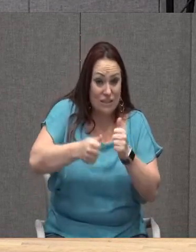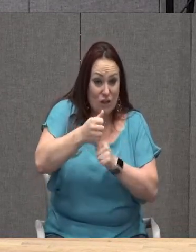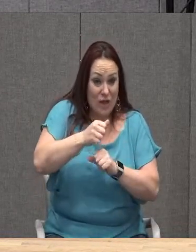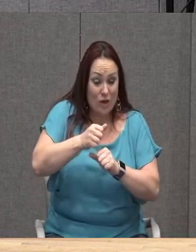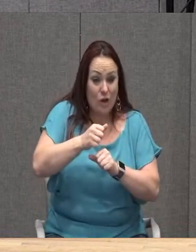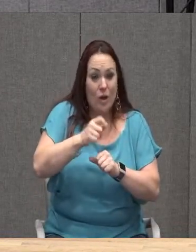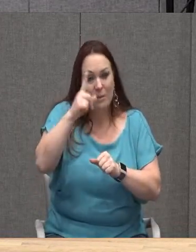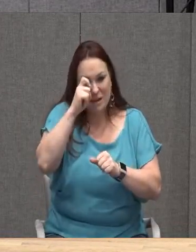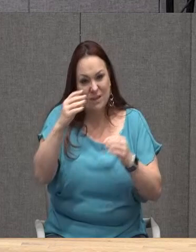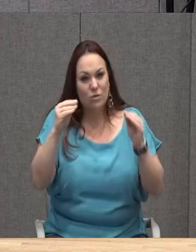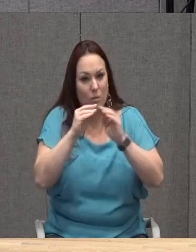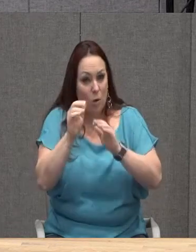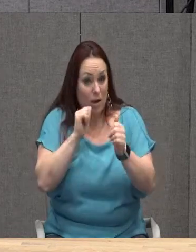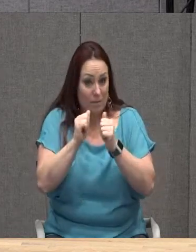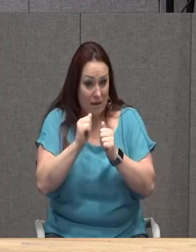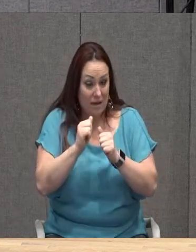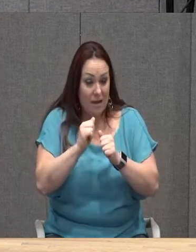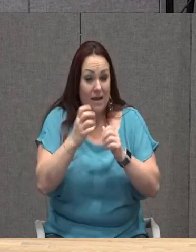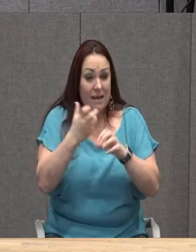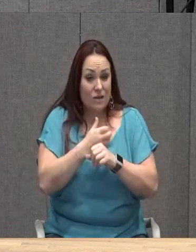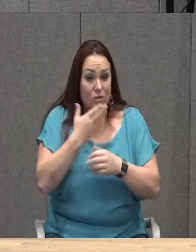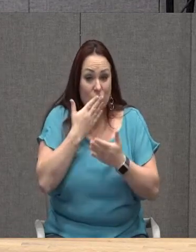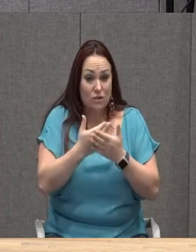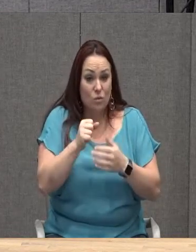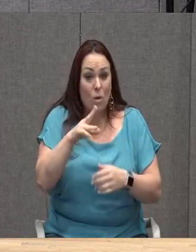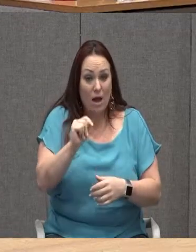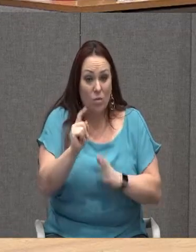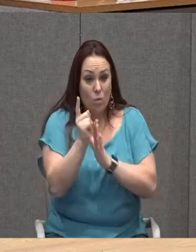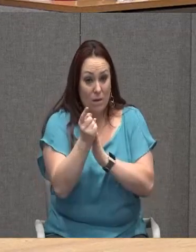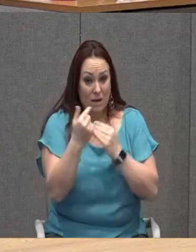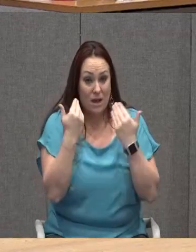squat position. 1 minute. Go.